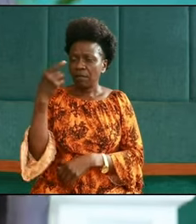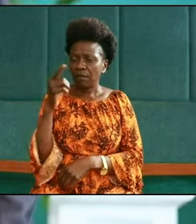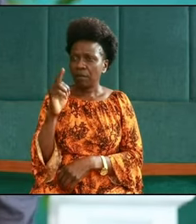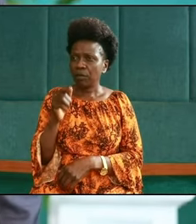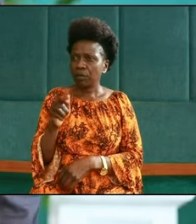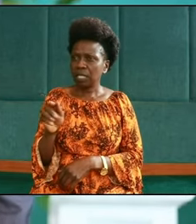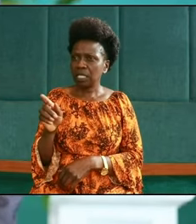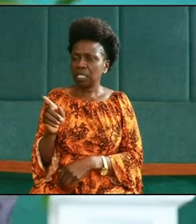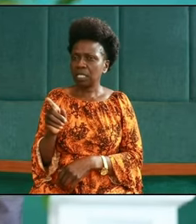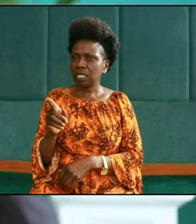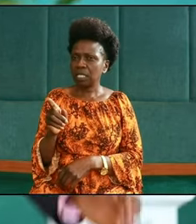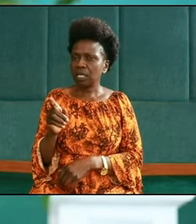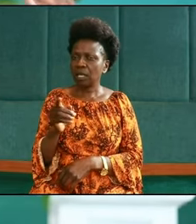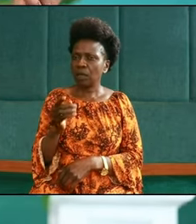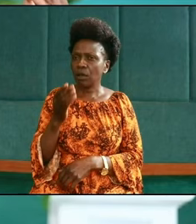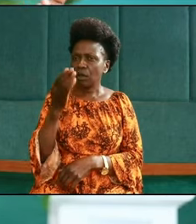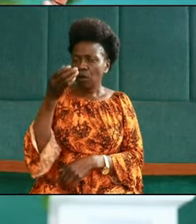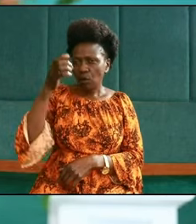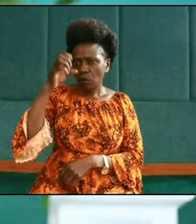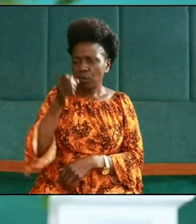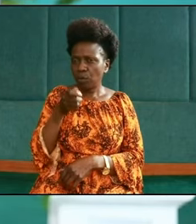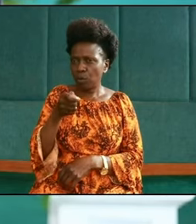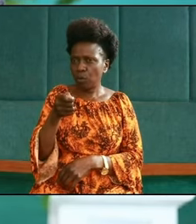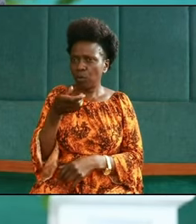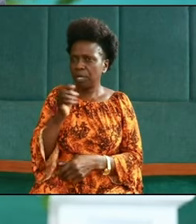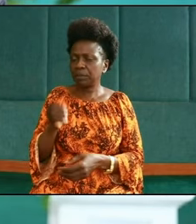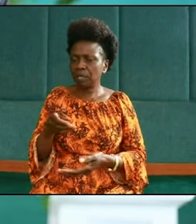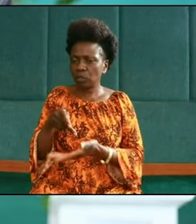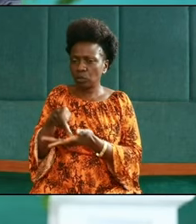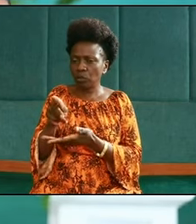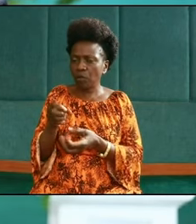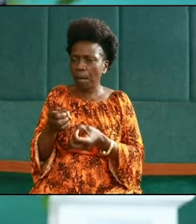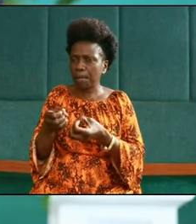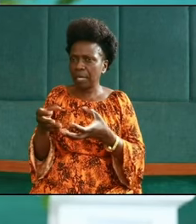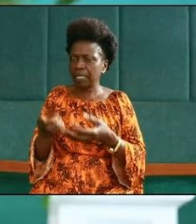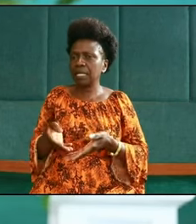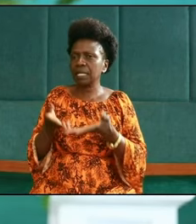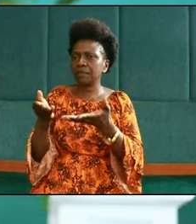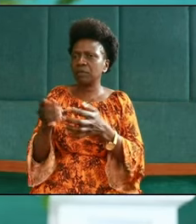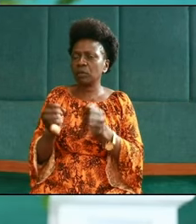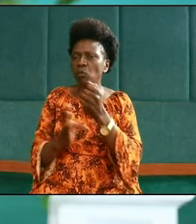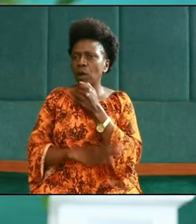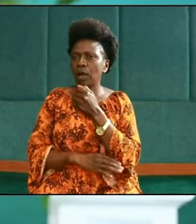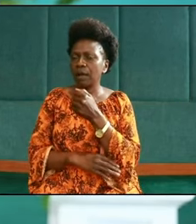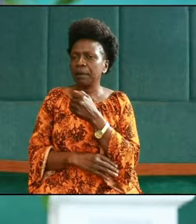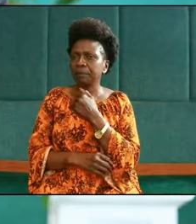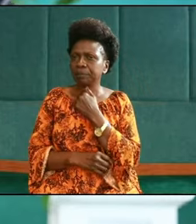this fragrant oil might have been sold for much and given to the poor.